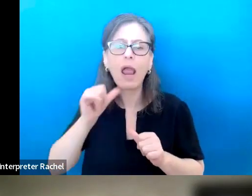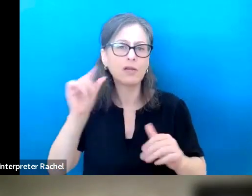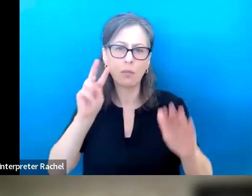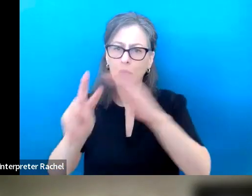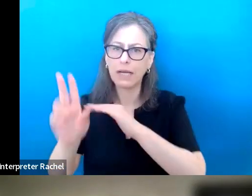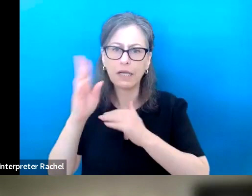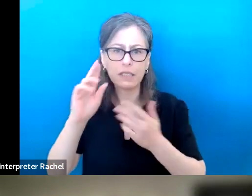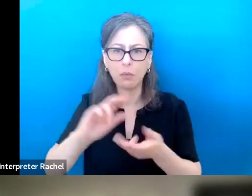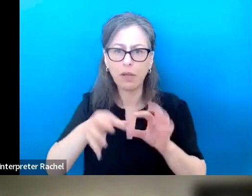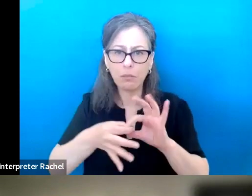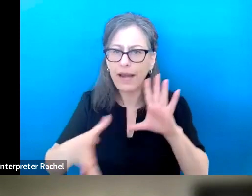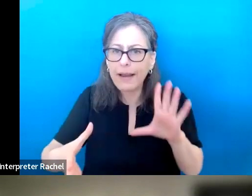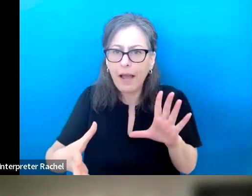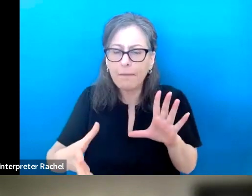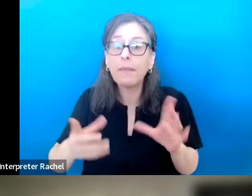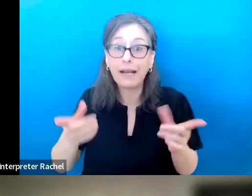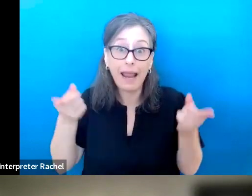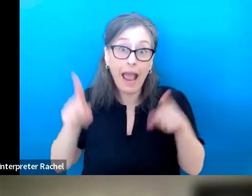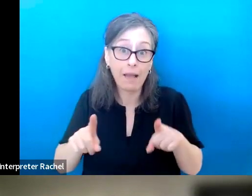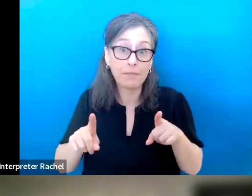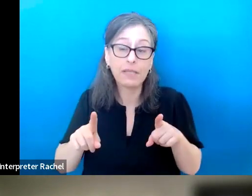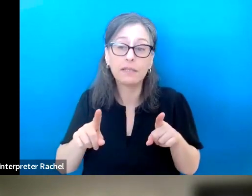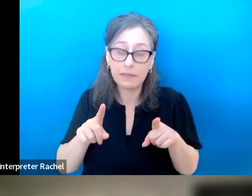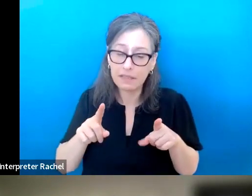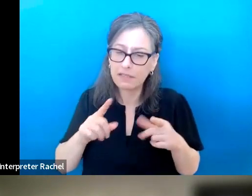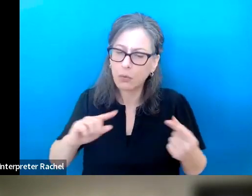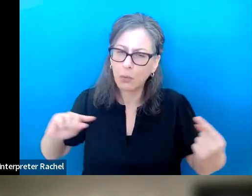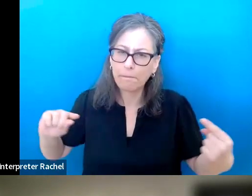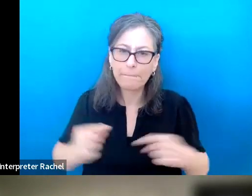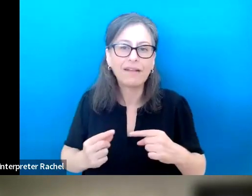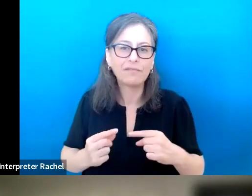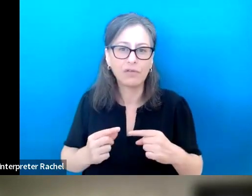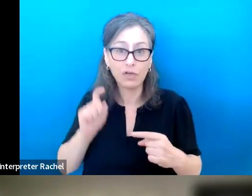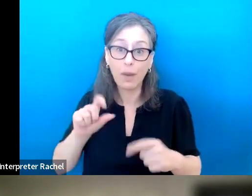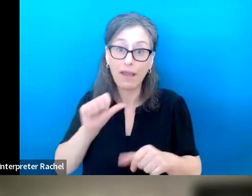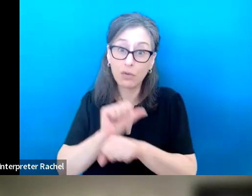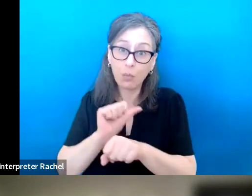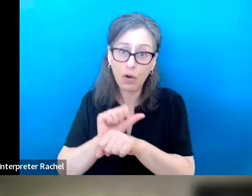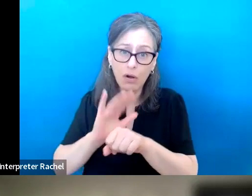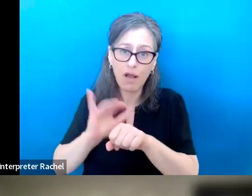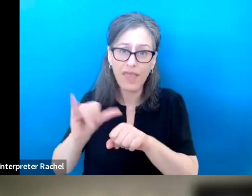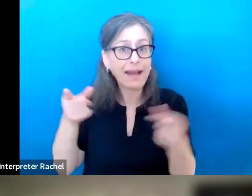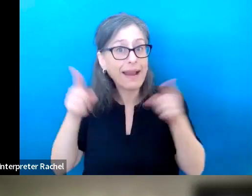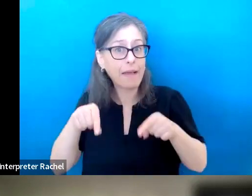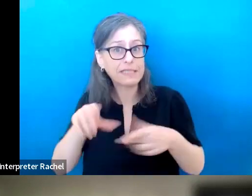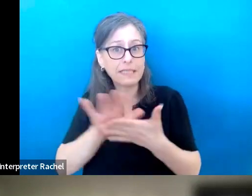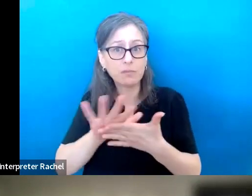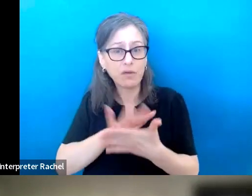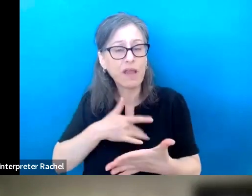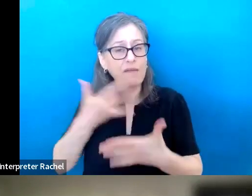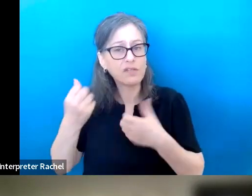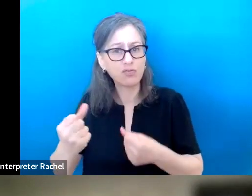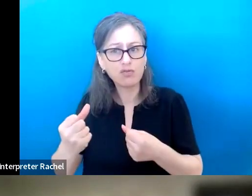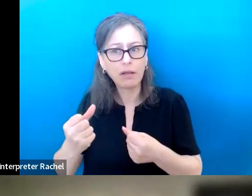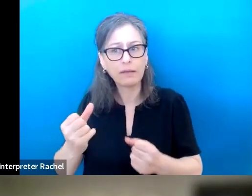it's very, very painful. And you need to work really hard at turning it round, which incidentally, I also think happens in this movie. I feel really strongly that